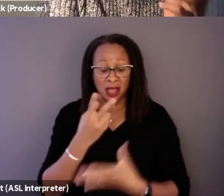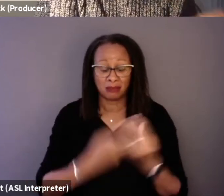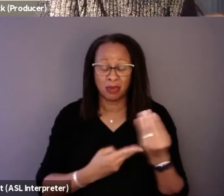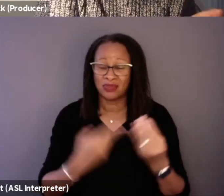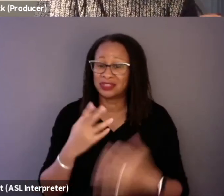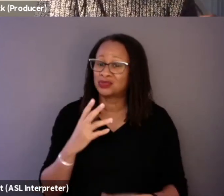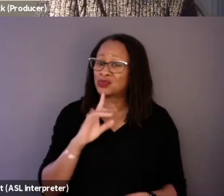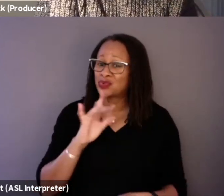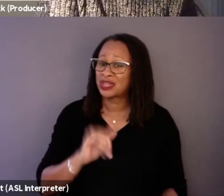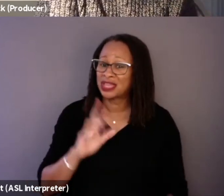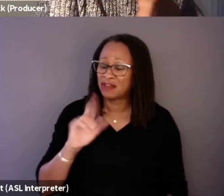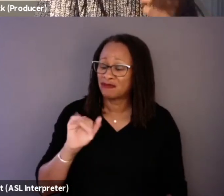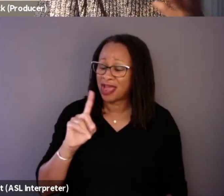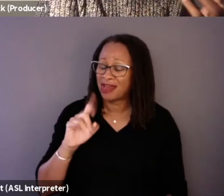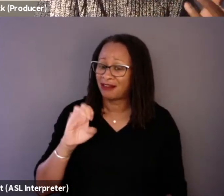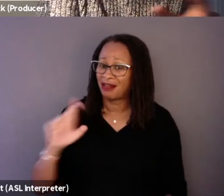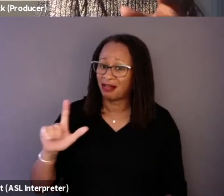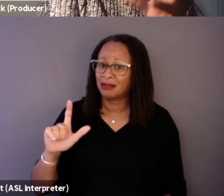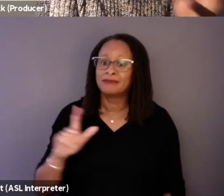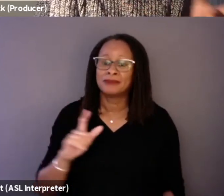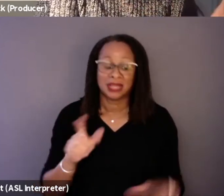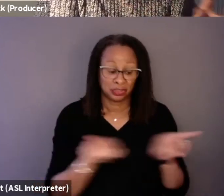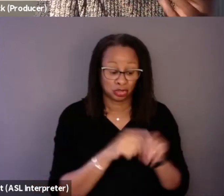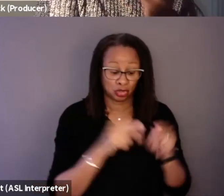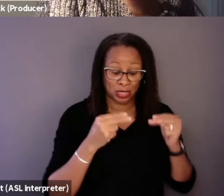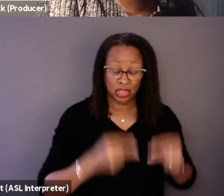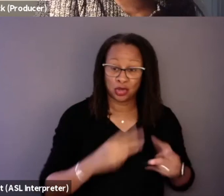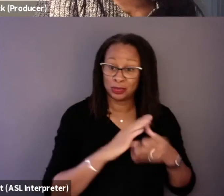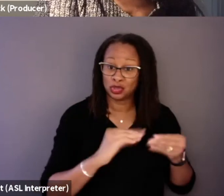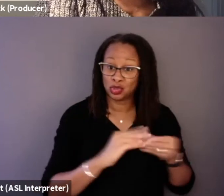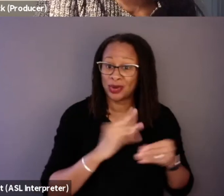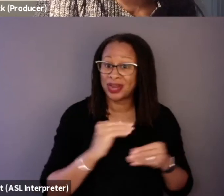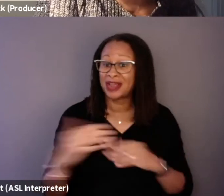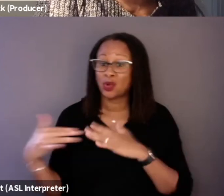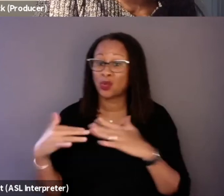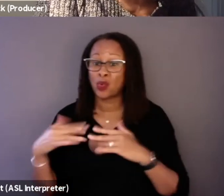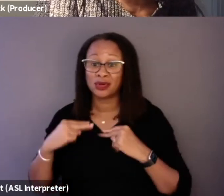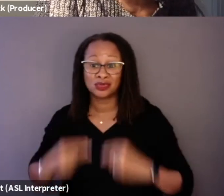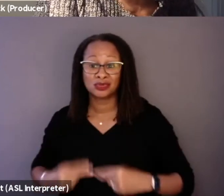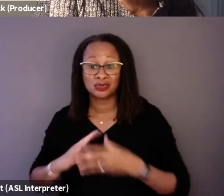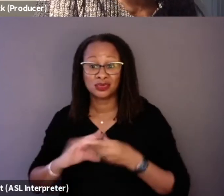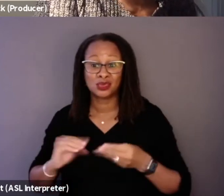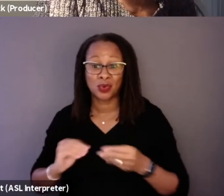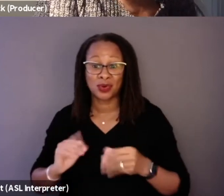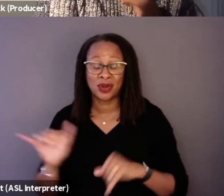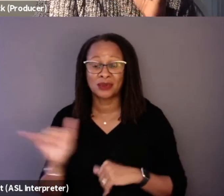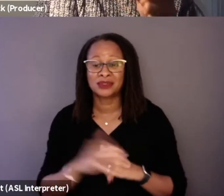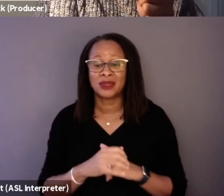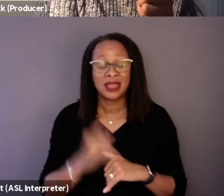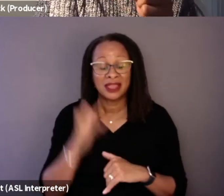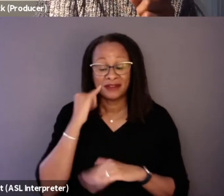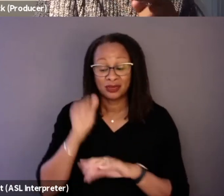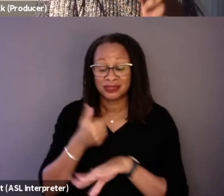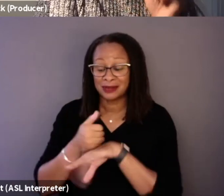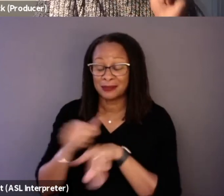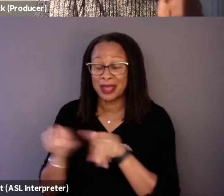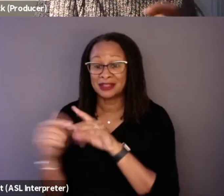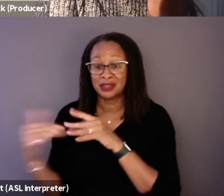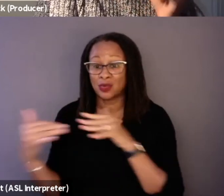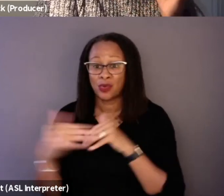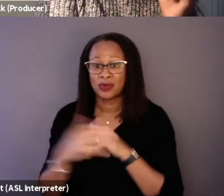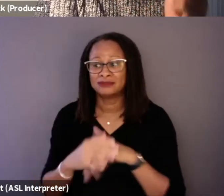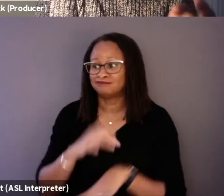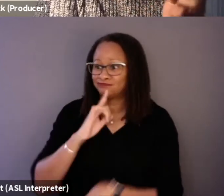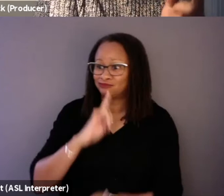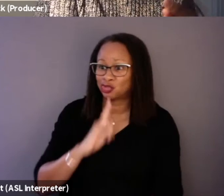both a human story like that, and if you do want to address it in the war context, it's actually truer than the lies